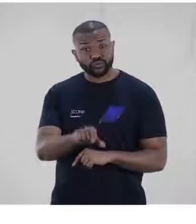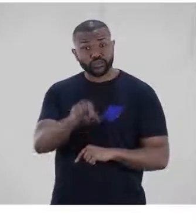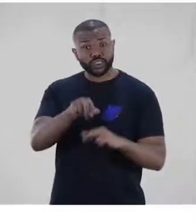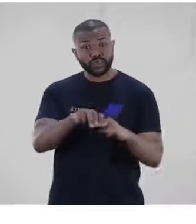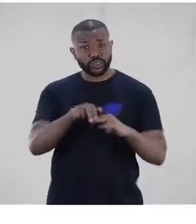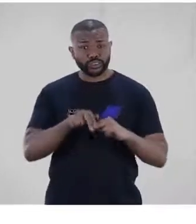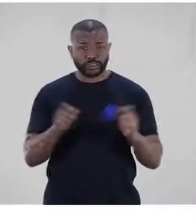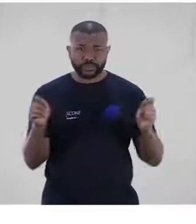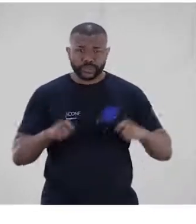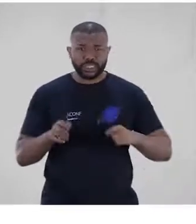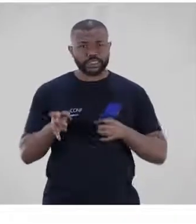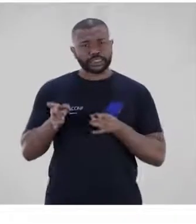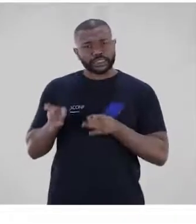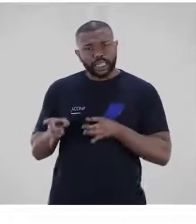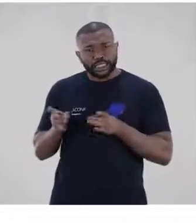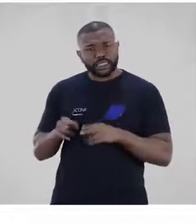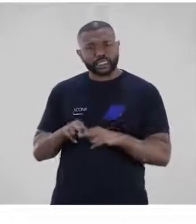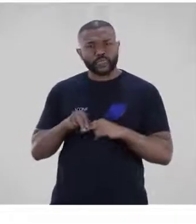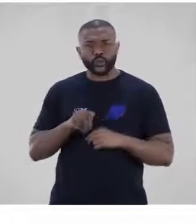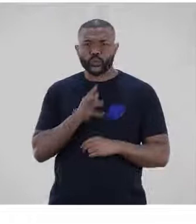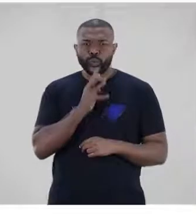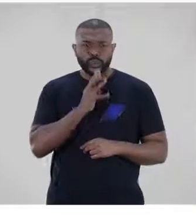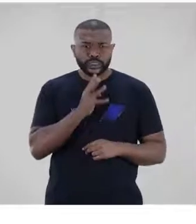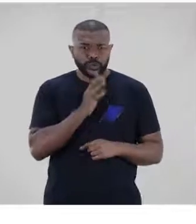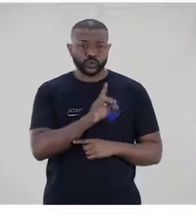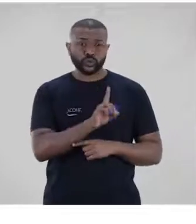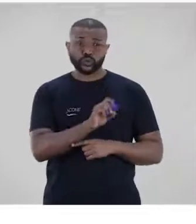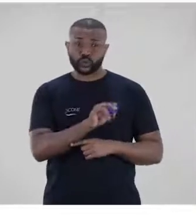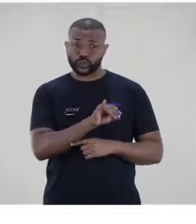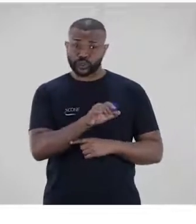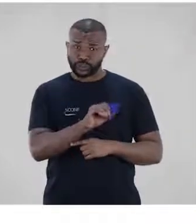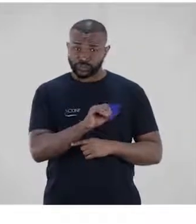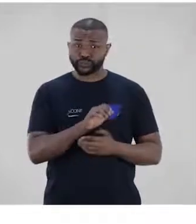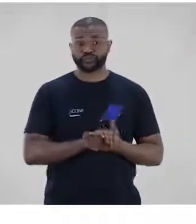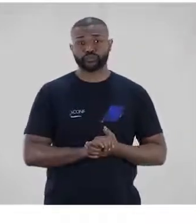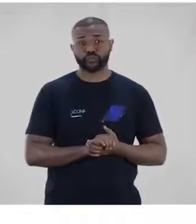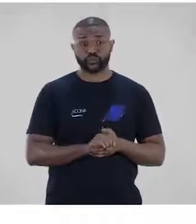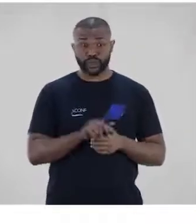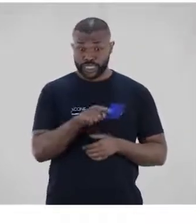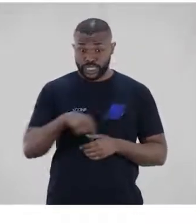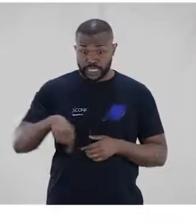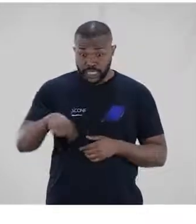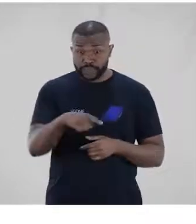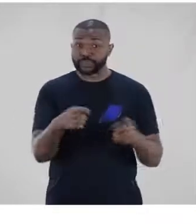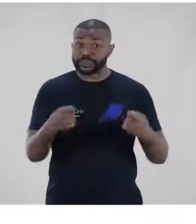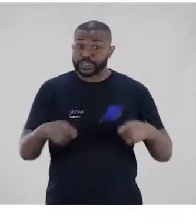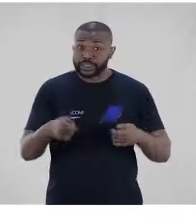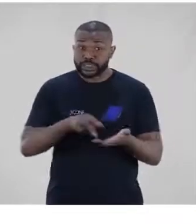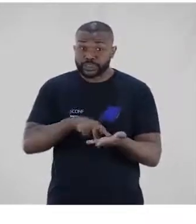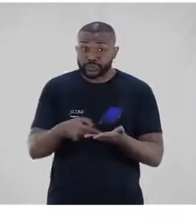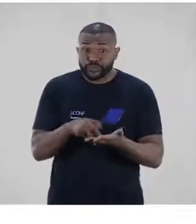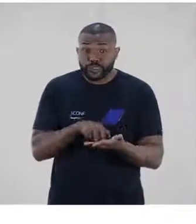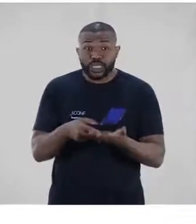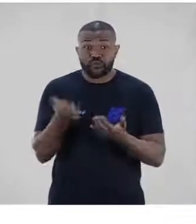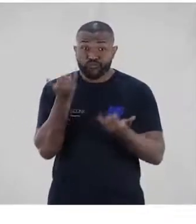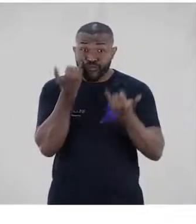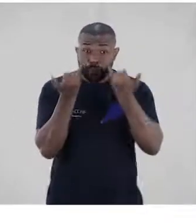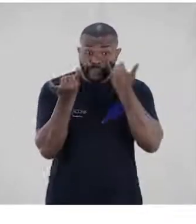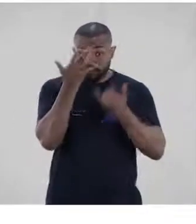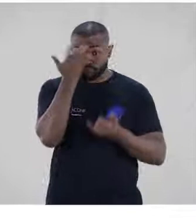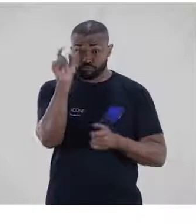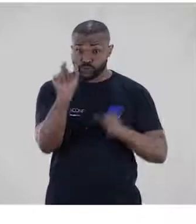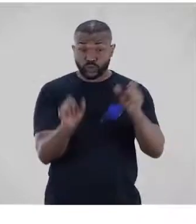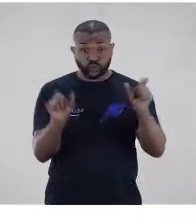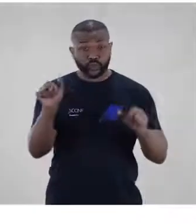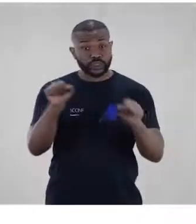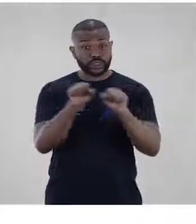together because of their technical skills, not so much understanding of the domain, and they have to make sense of data from people or systems that